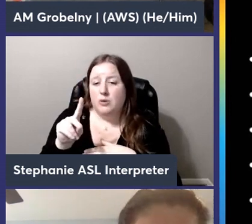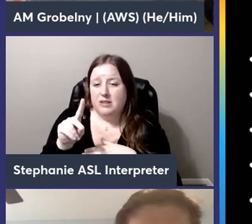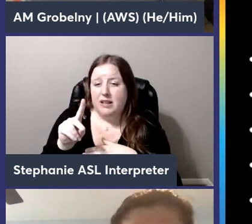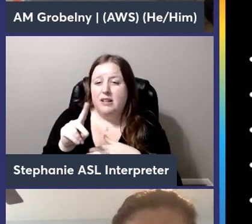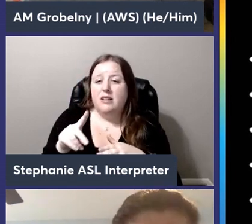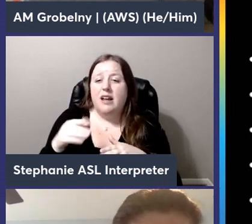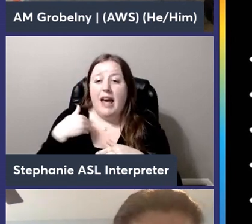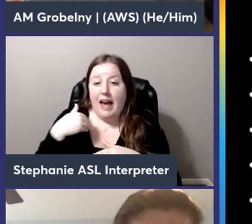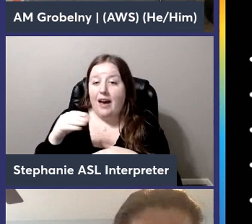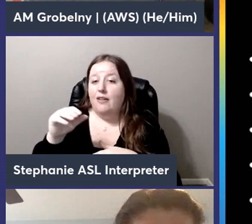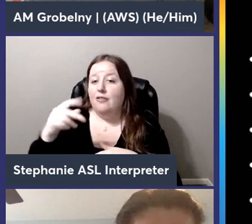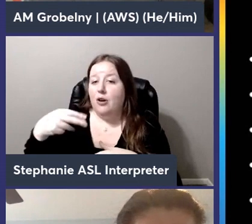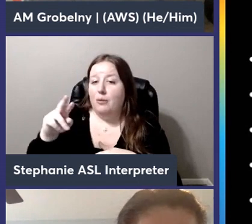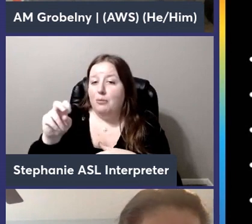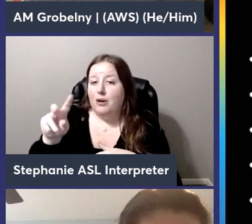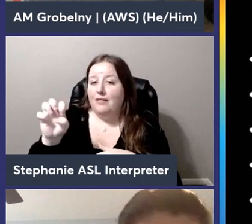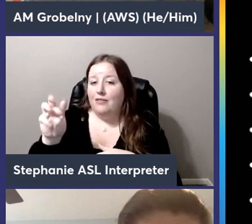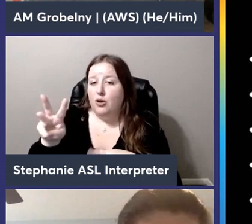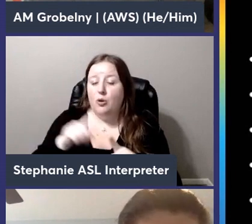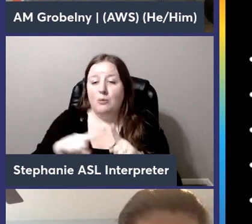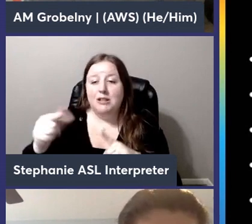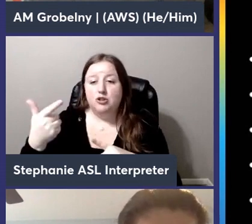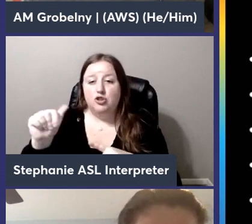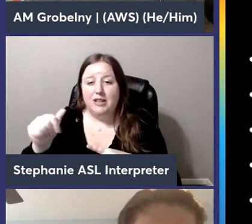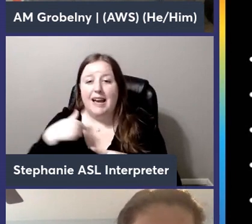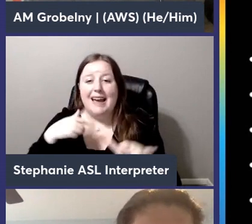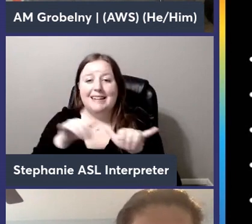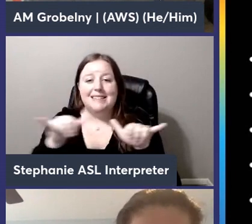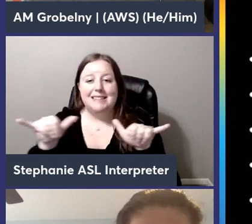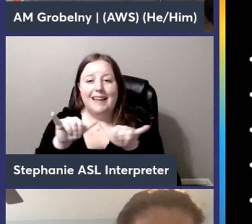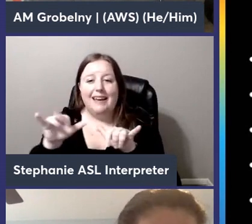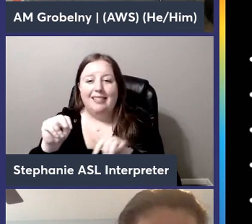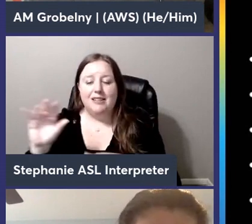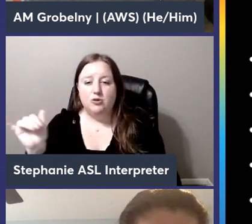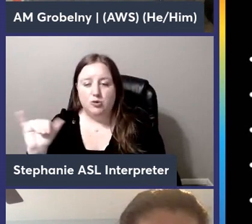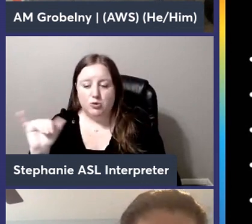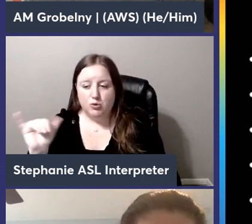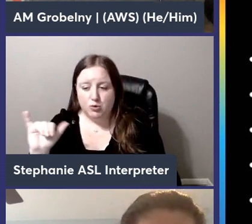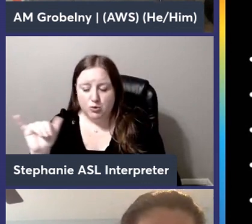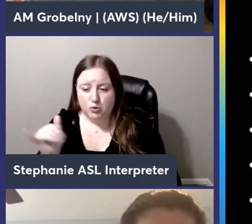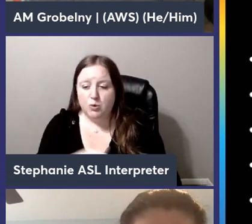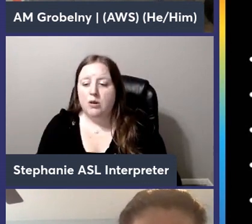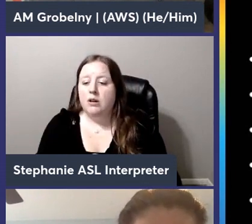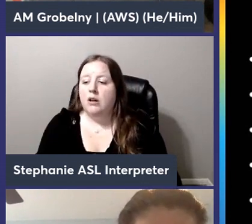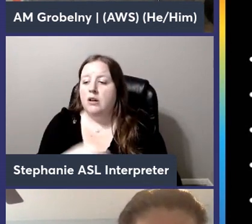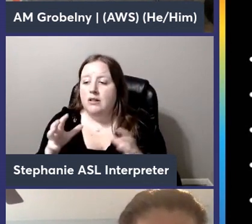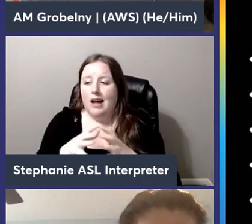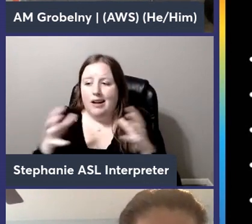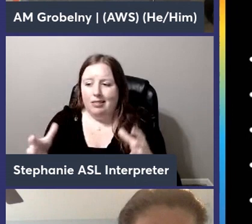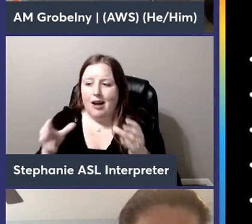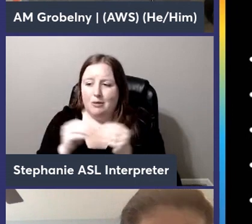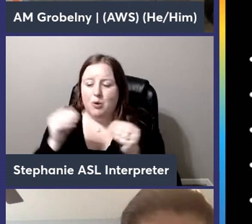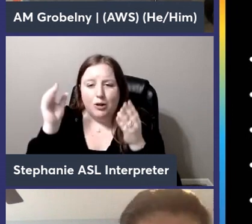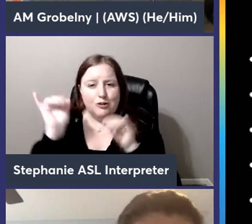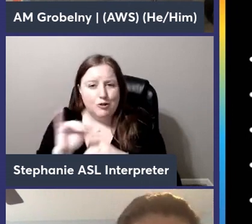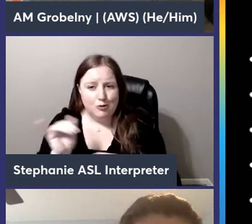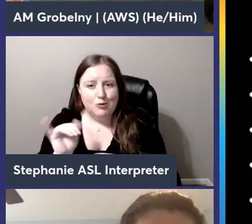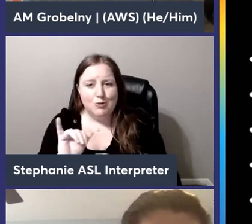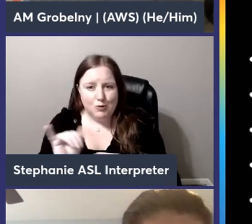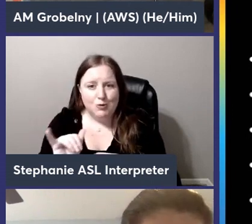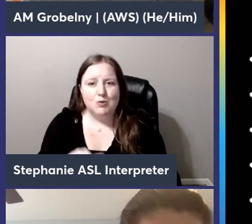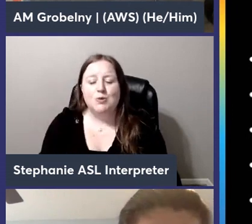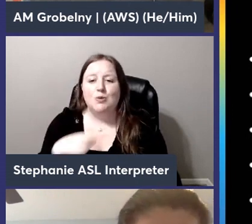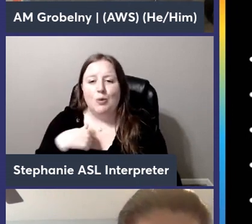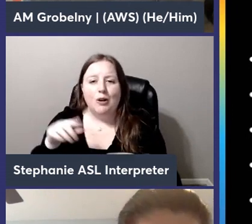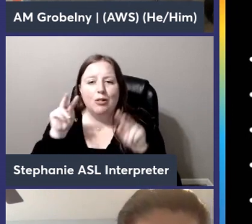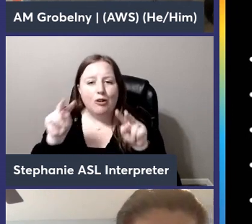preview, but GA is going to have scale in as well. And you know, there are a lot more, like I said, that we're looking